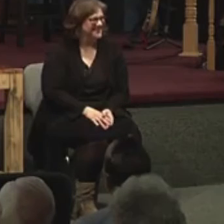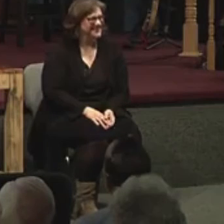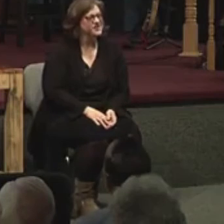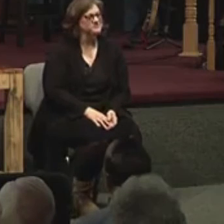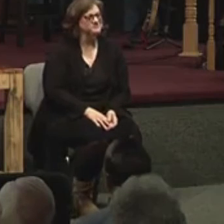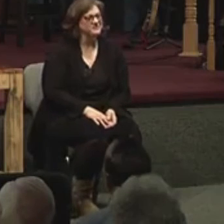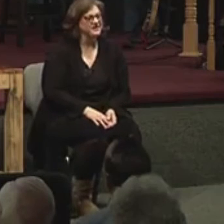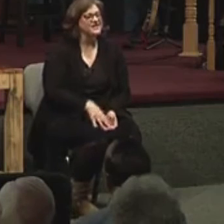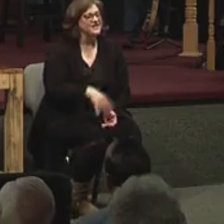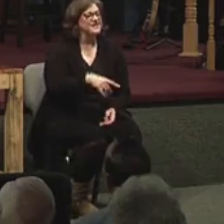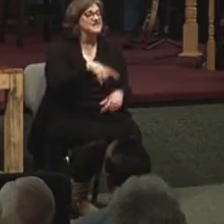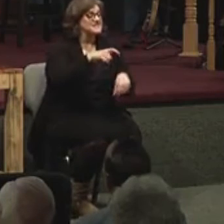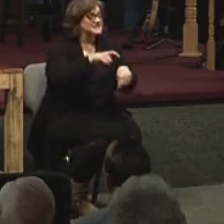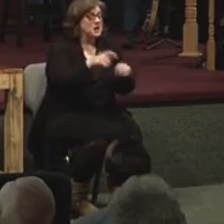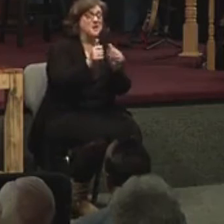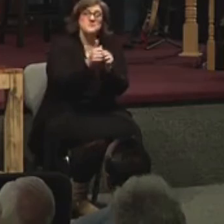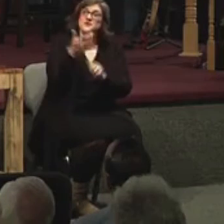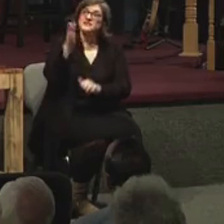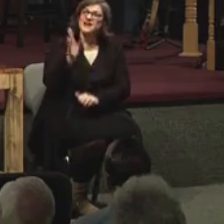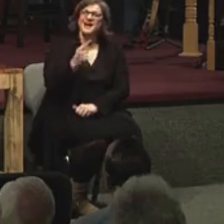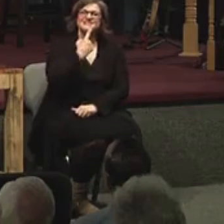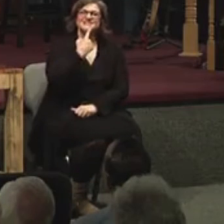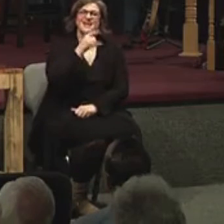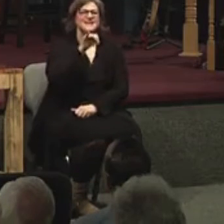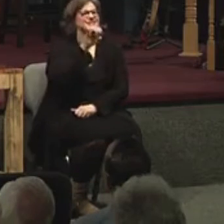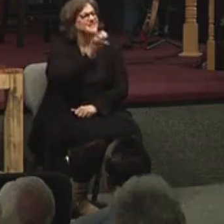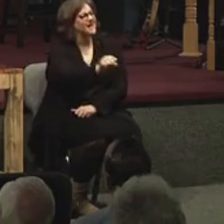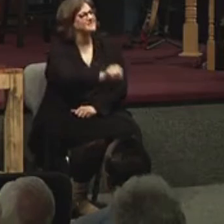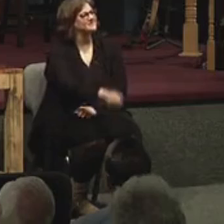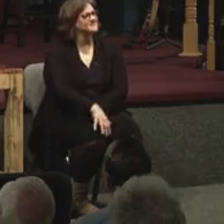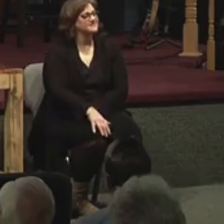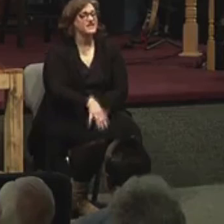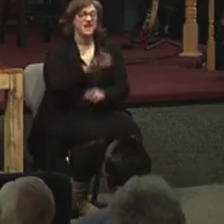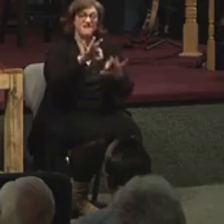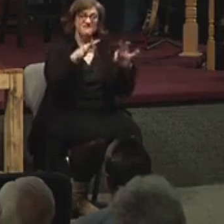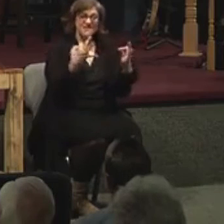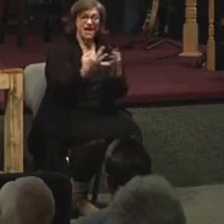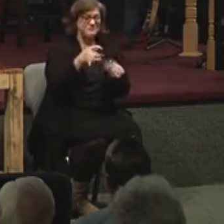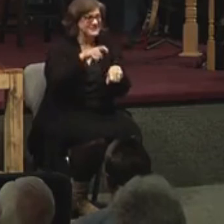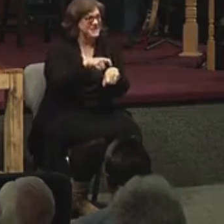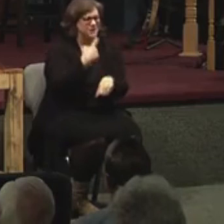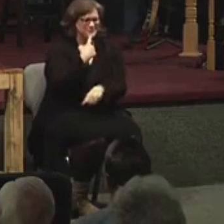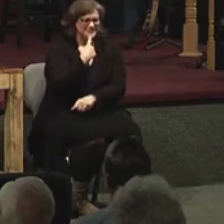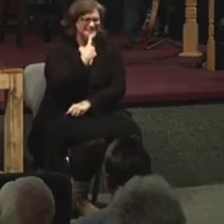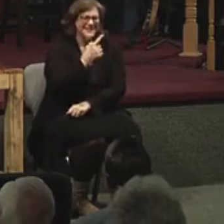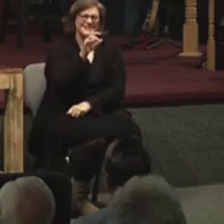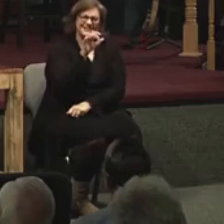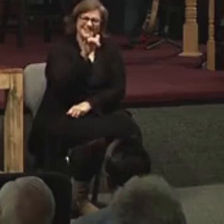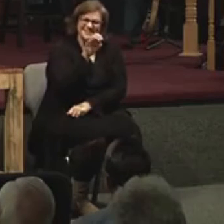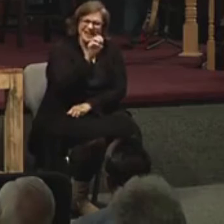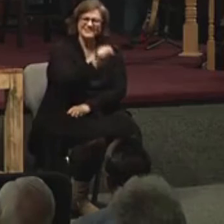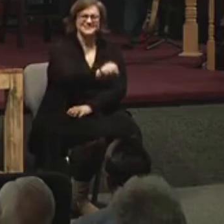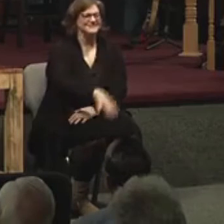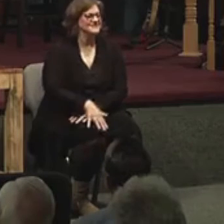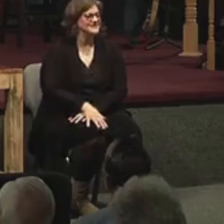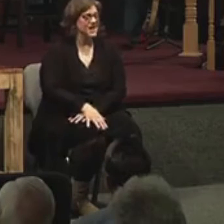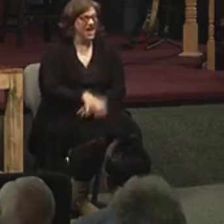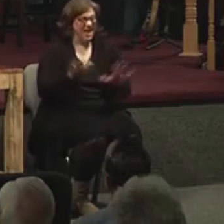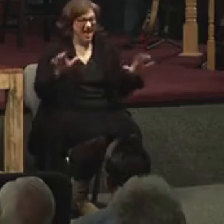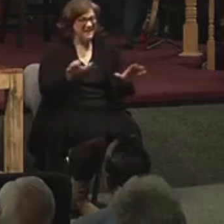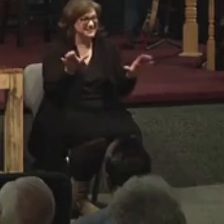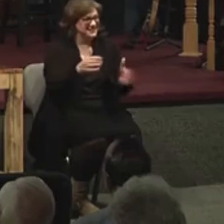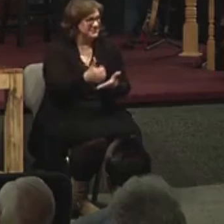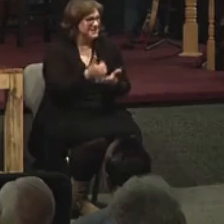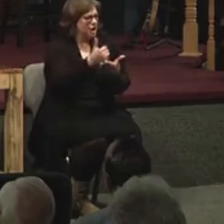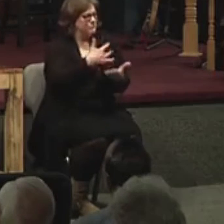Say yes to time with God. Say yes to time with the people closest to you. Say yes to activities that energize you. Say yes to